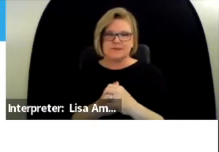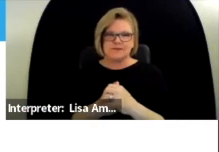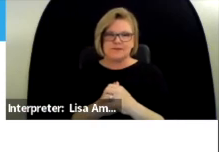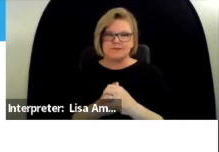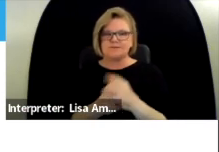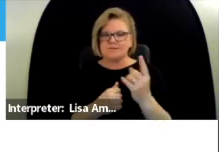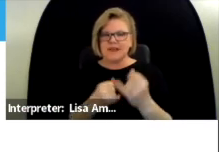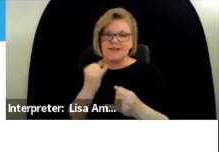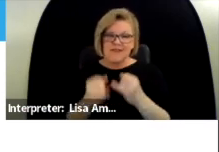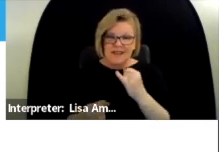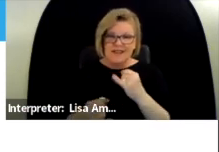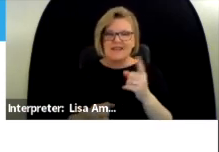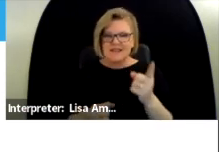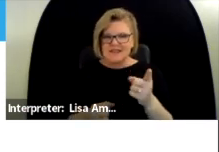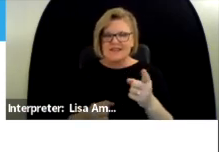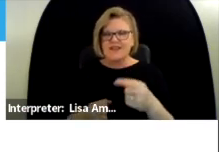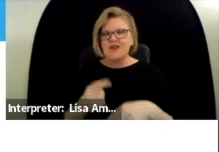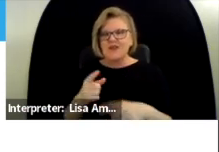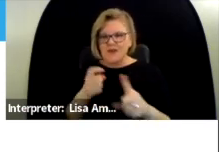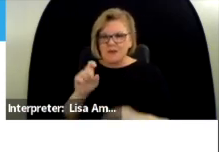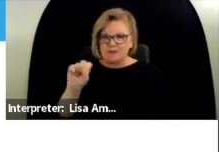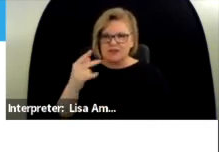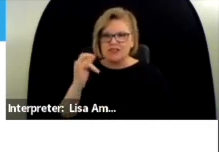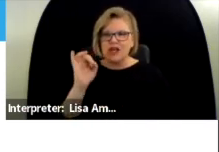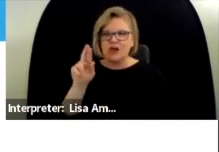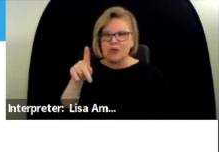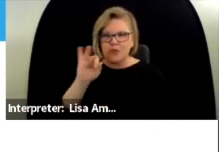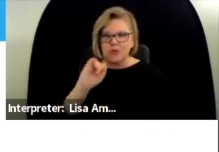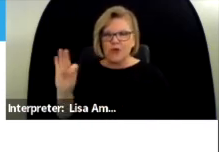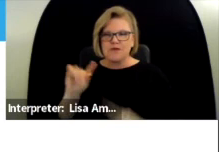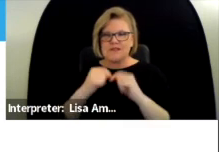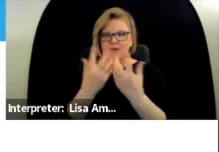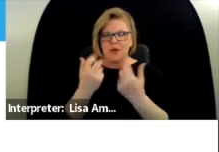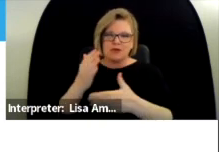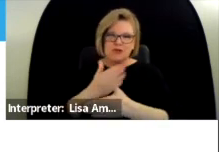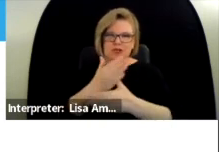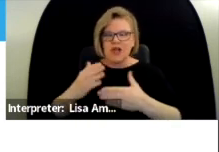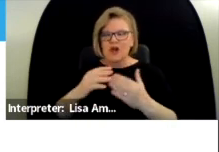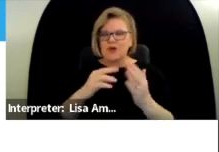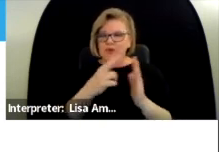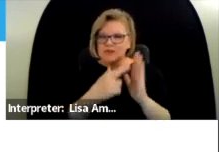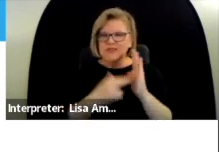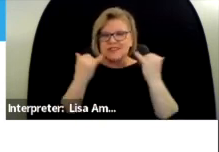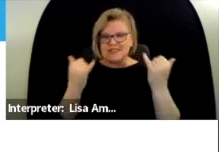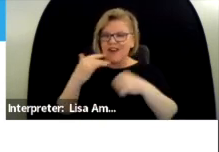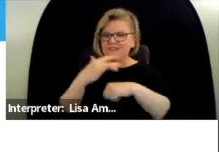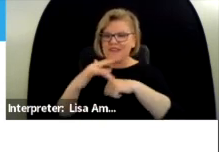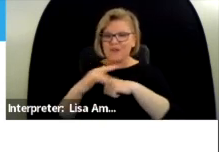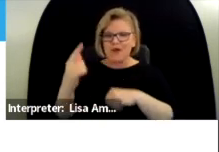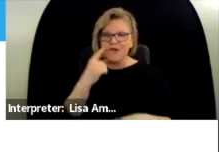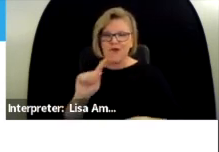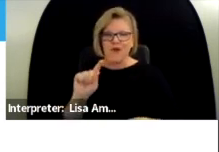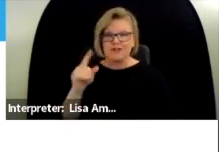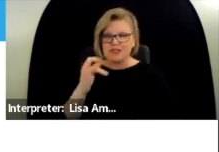And finally, from the Shatterproof team, I'd like to share that registration is now available for the